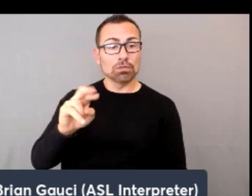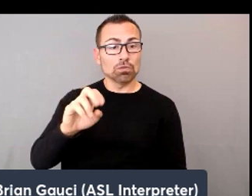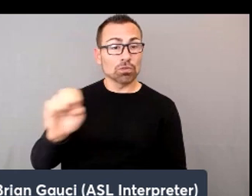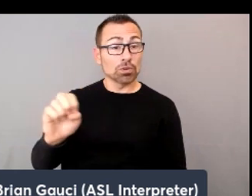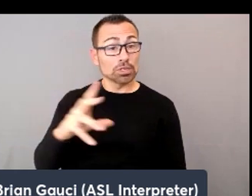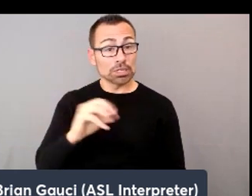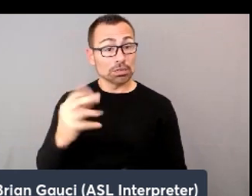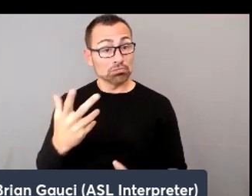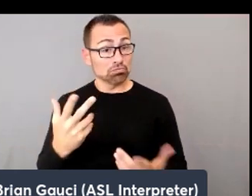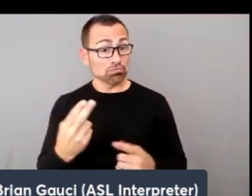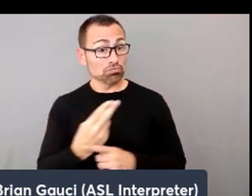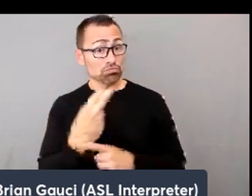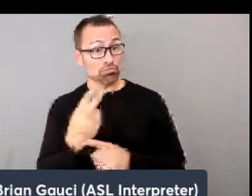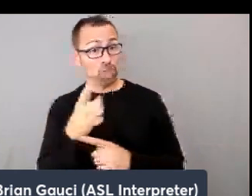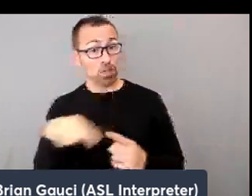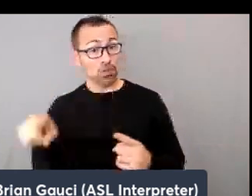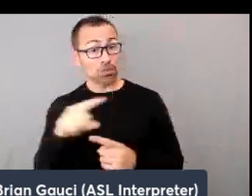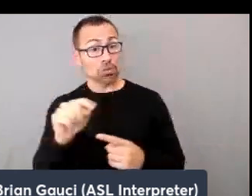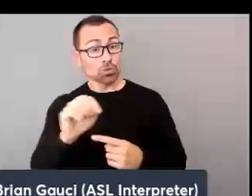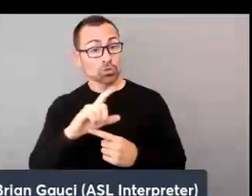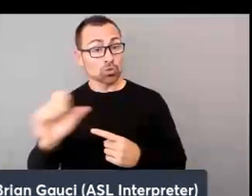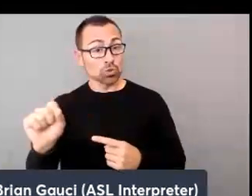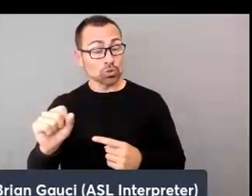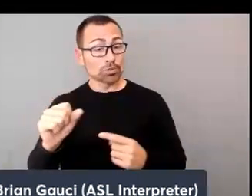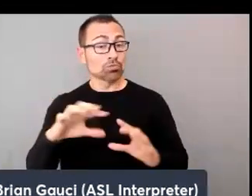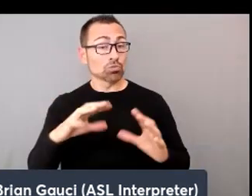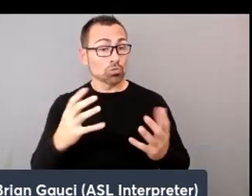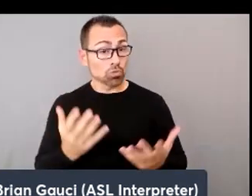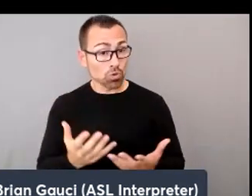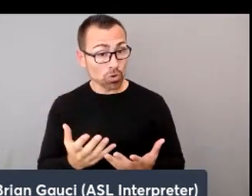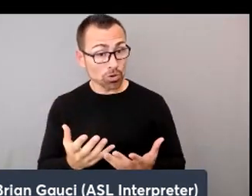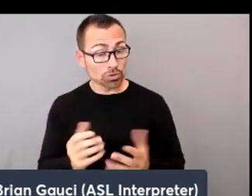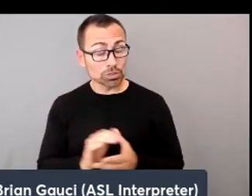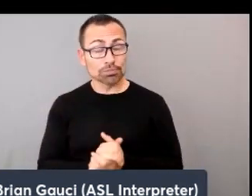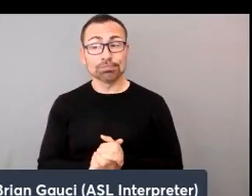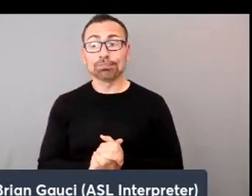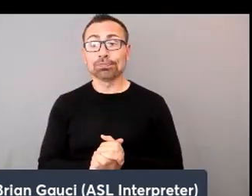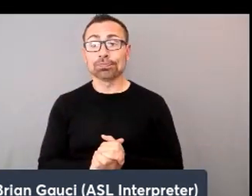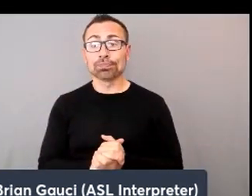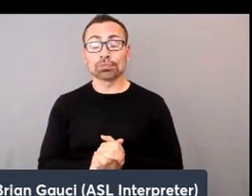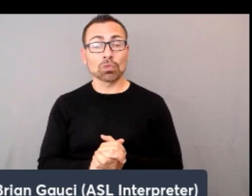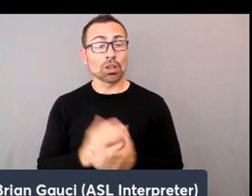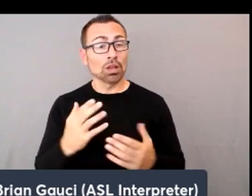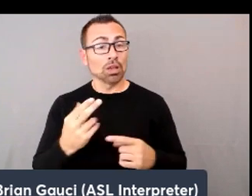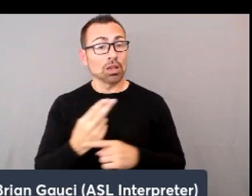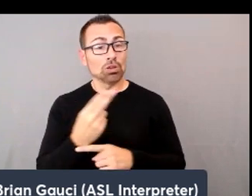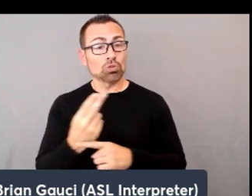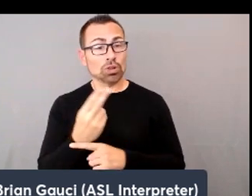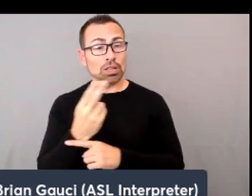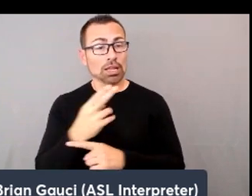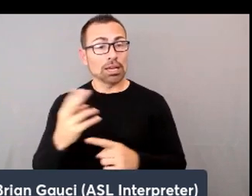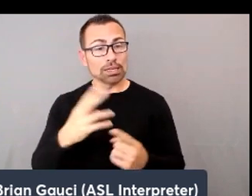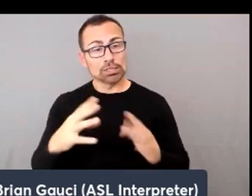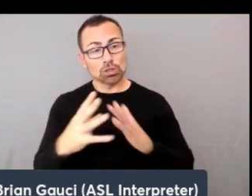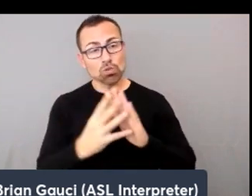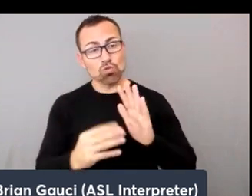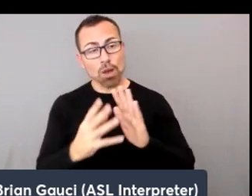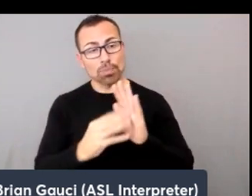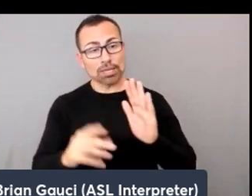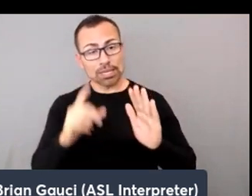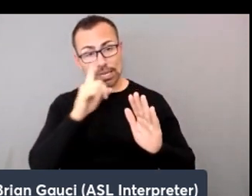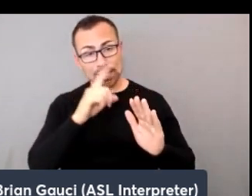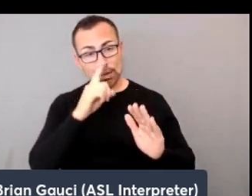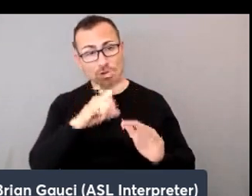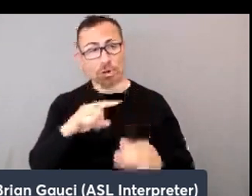3D assets and 3D worlds to then utilize the Replicator API. So then it's not